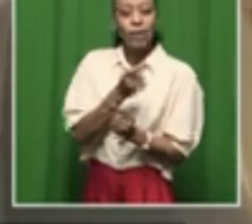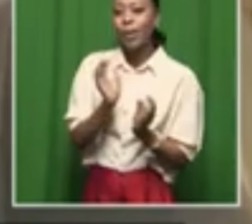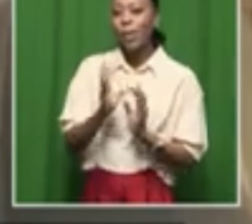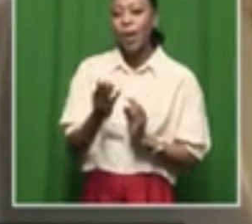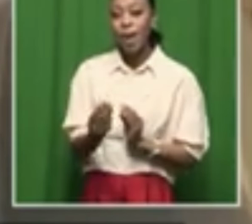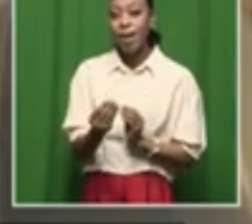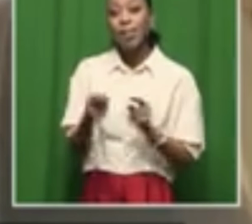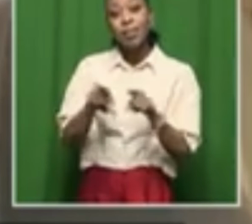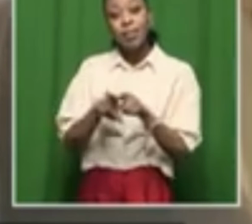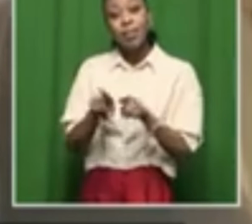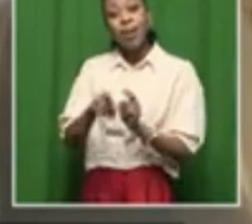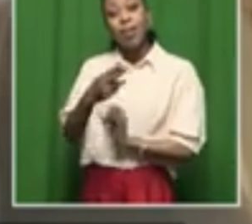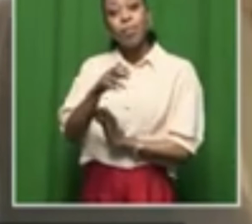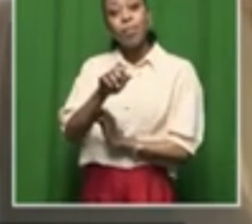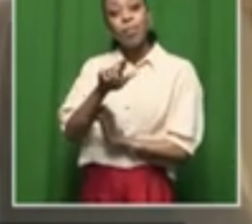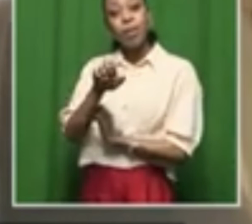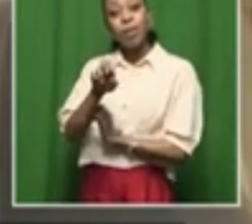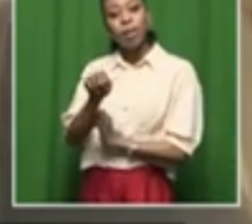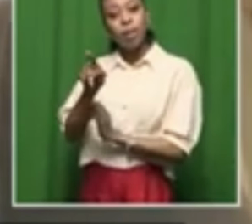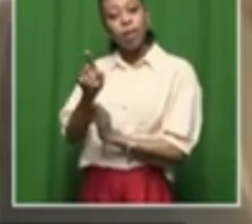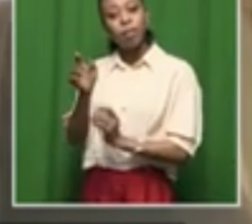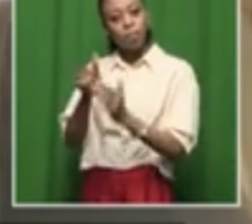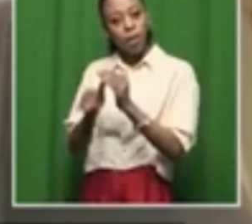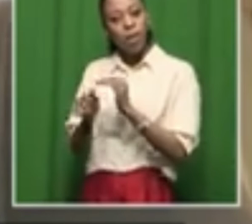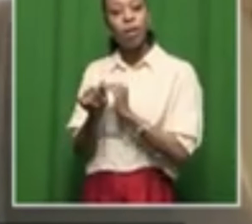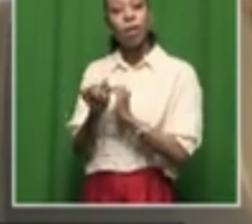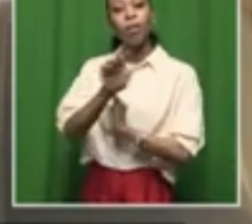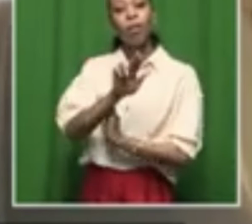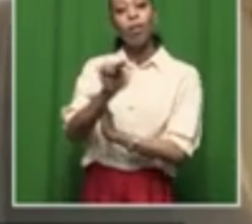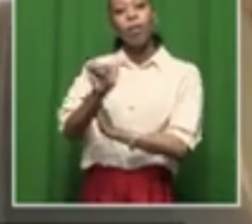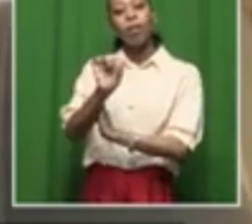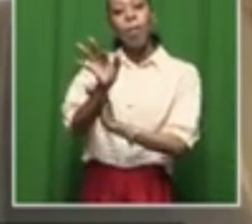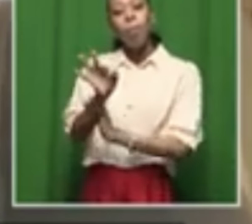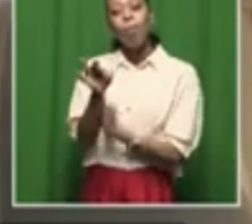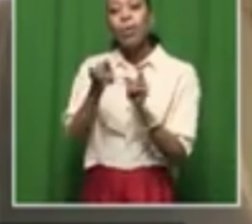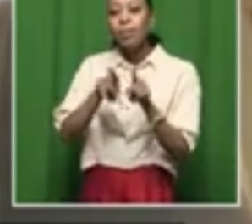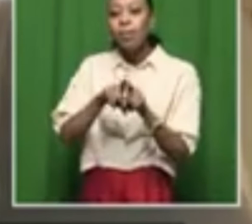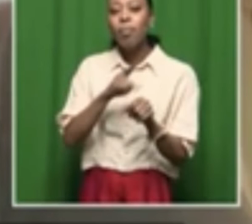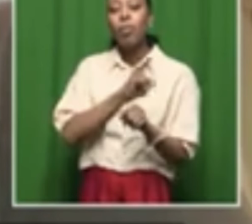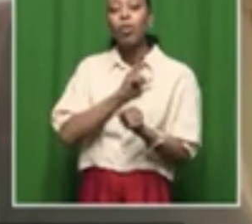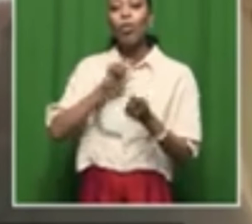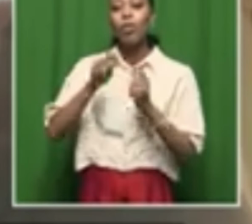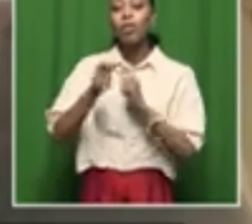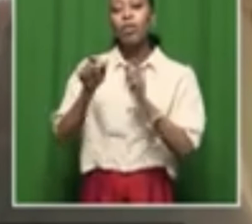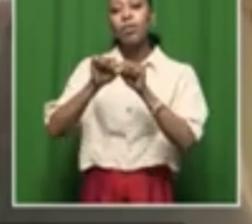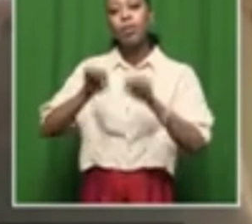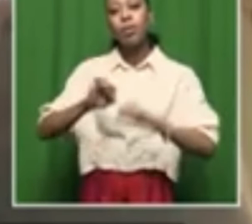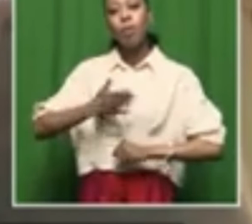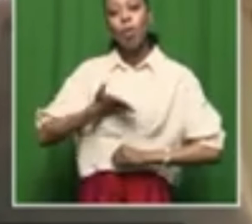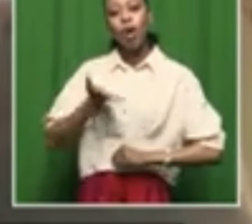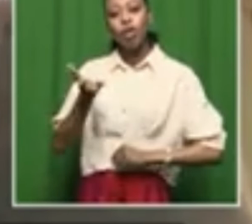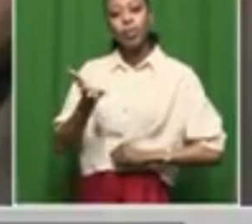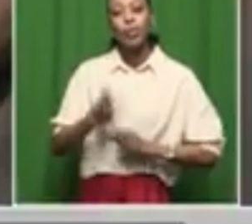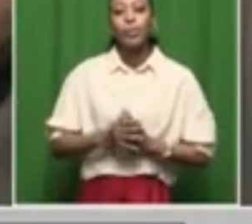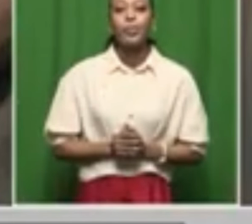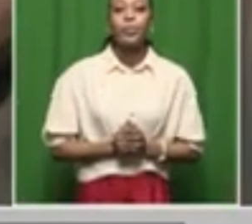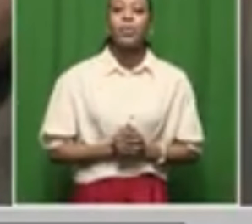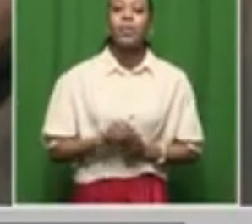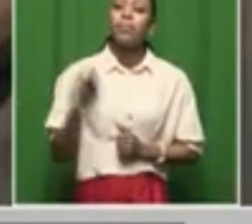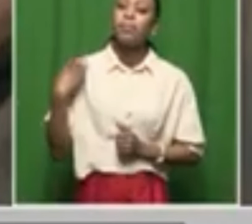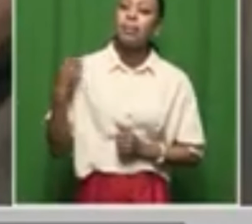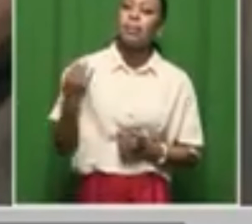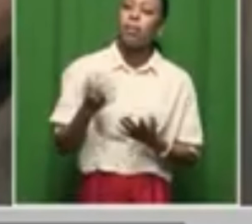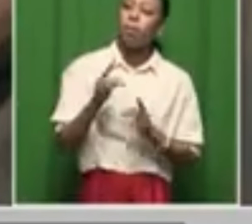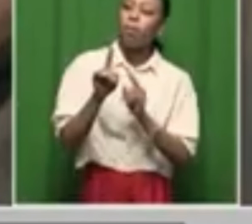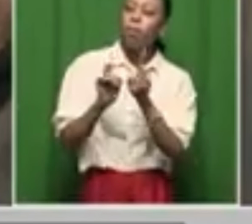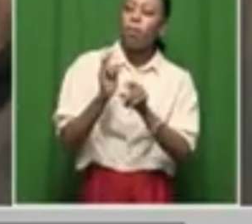Helen Joseph within that 86%, and that's why we want to change that system. Yeah. Minister, let me quiz